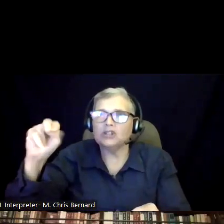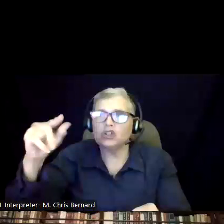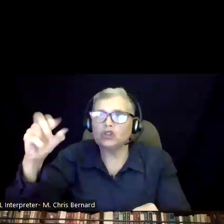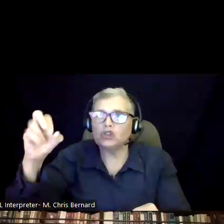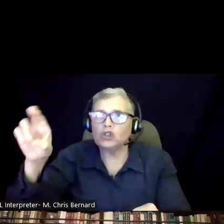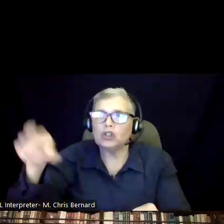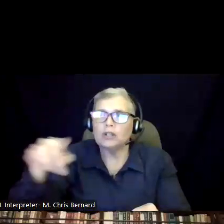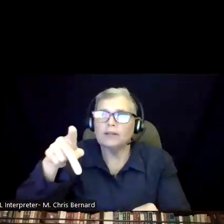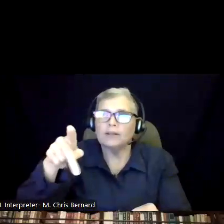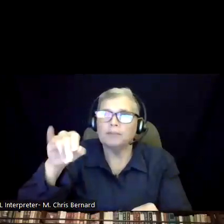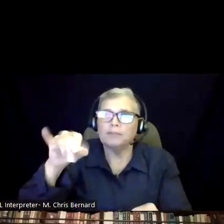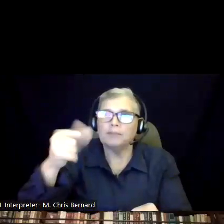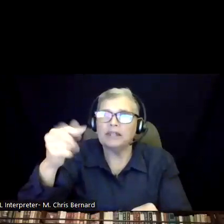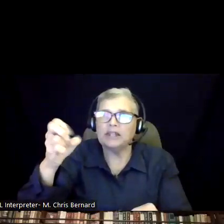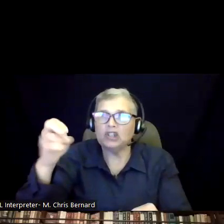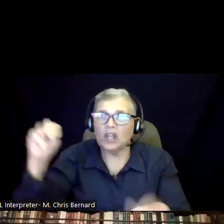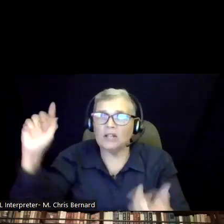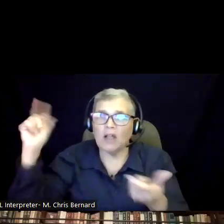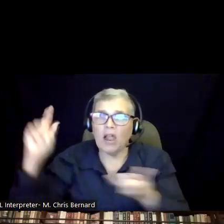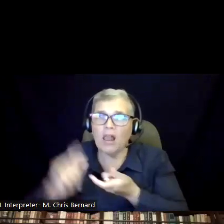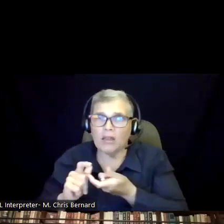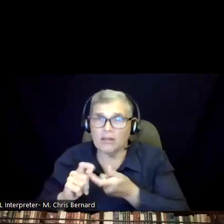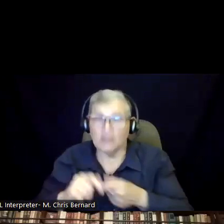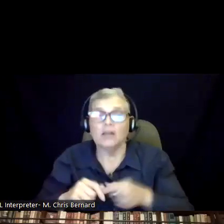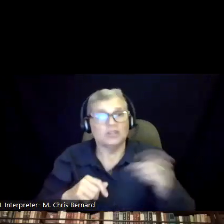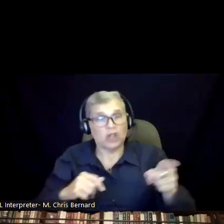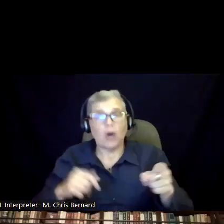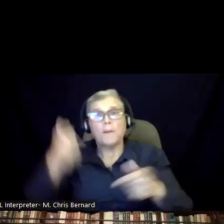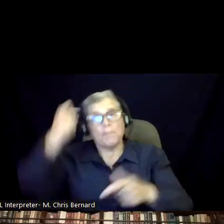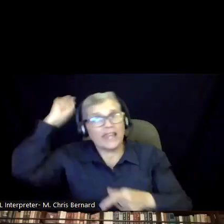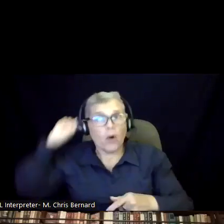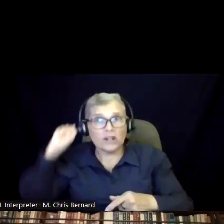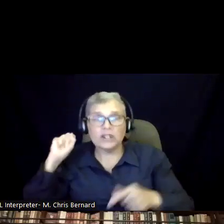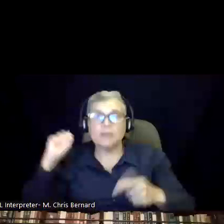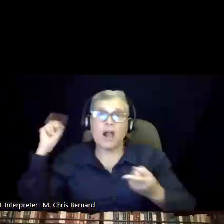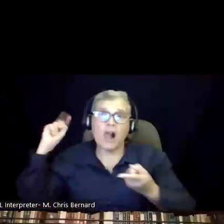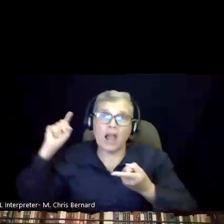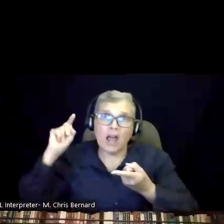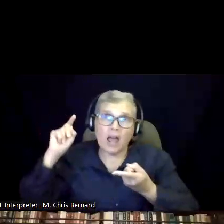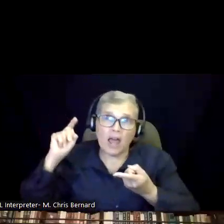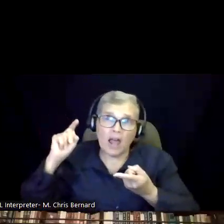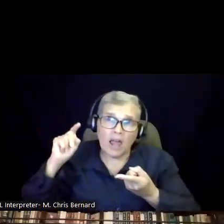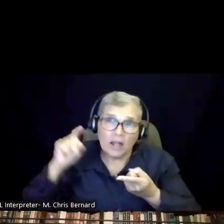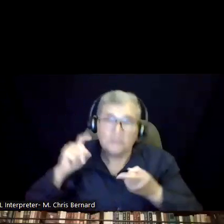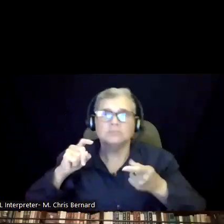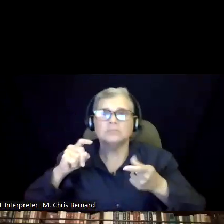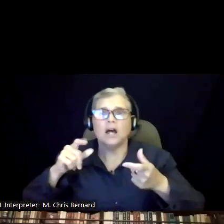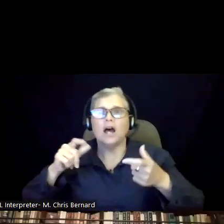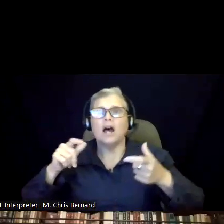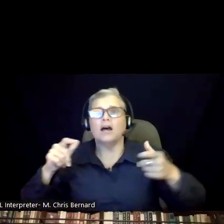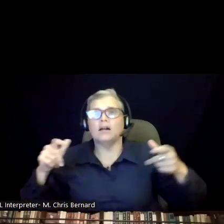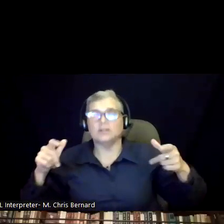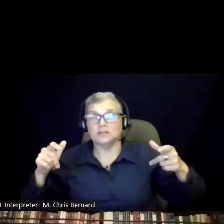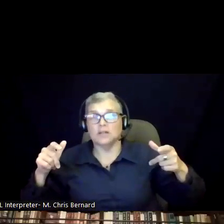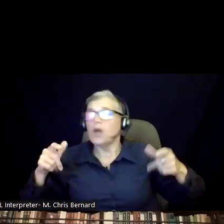while to be extirpated, and then they took a while to start to be recovered. And we've yet to